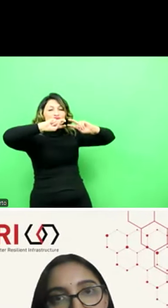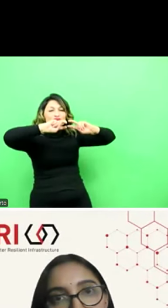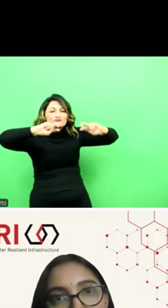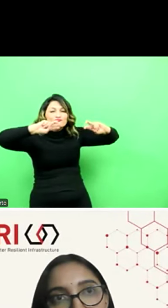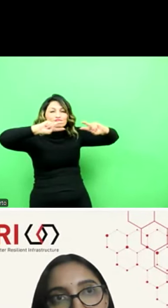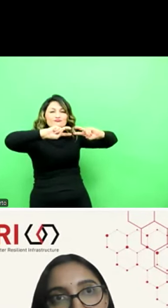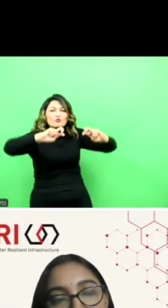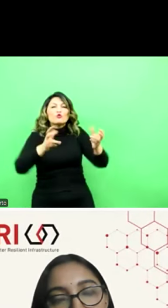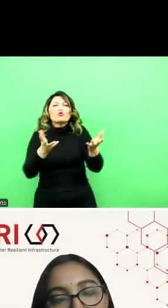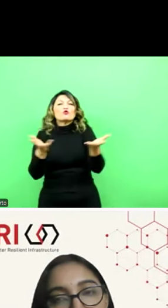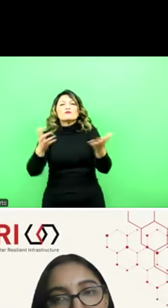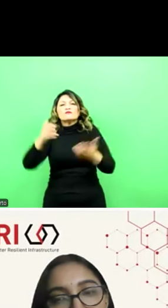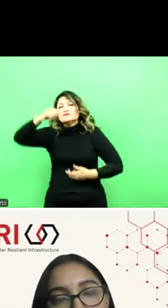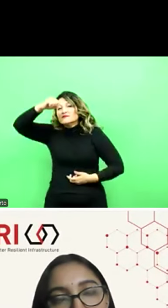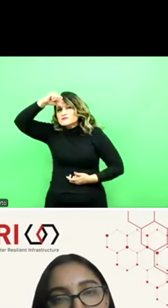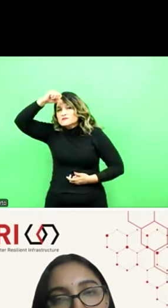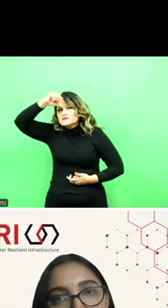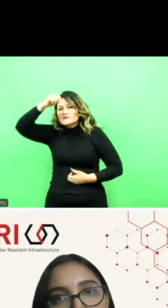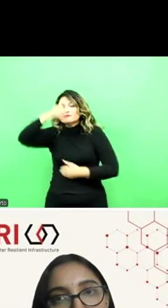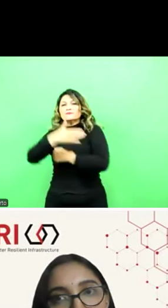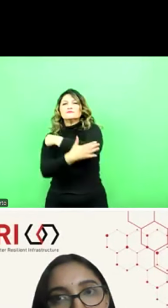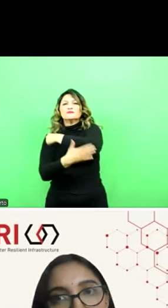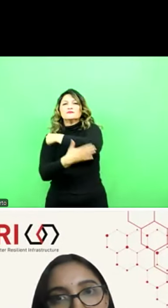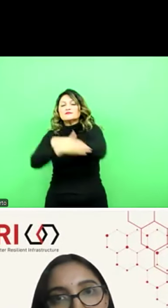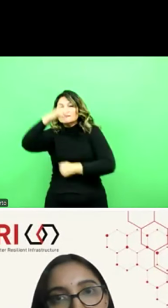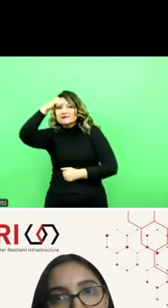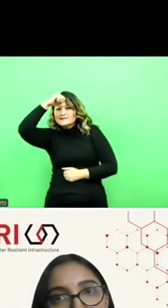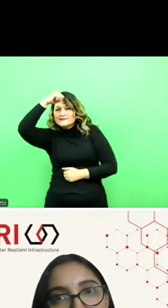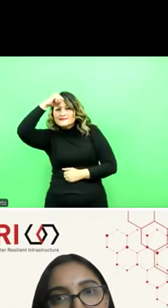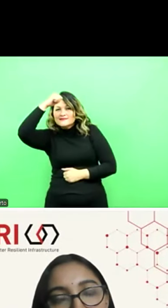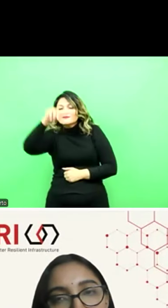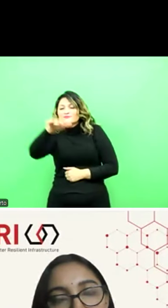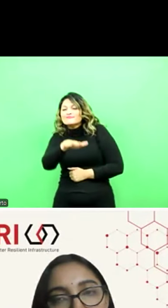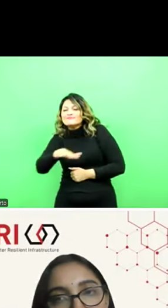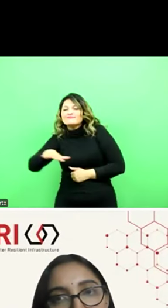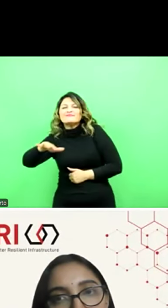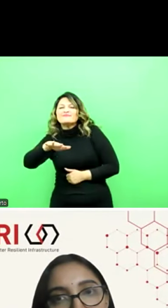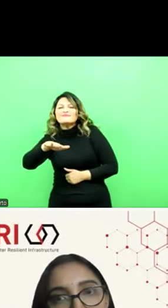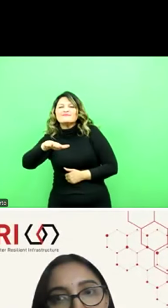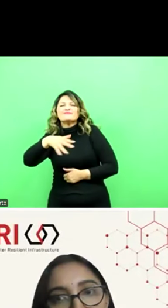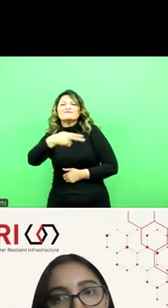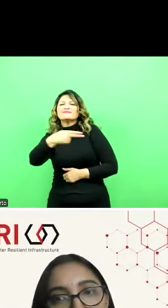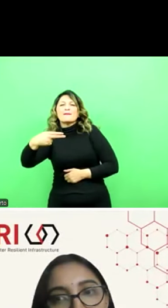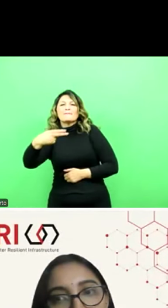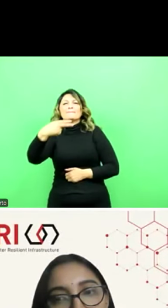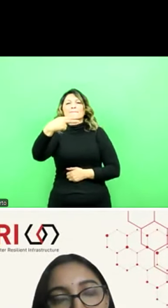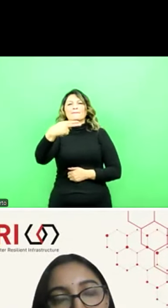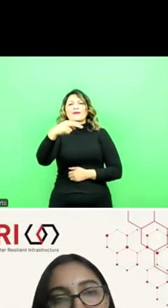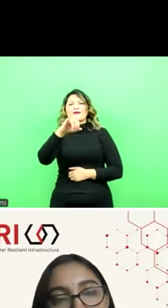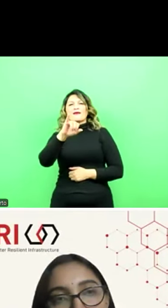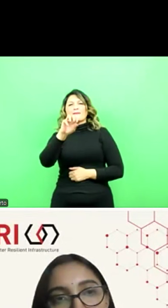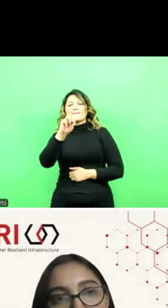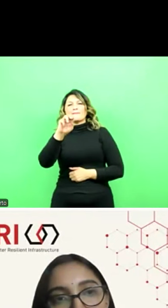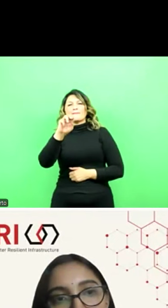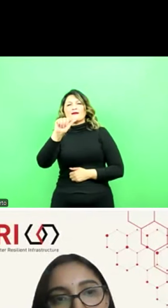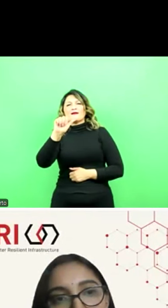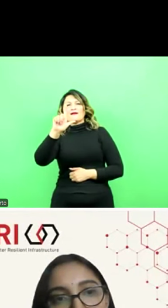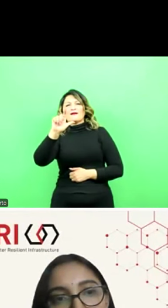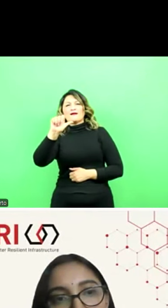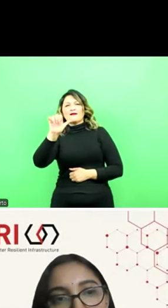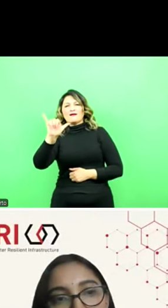we have been CDRI in partnership with WHO. We have been working with Sikkim government to help them